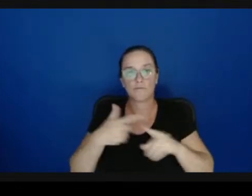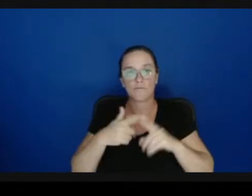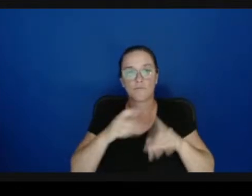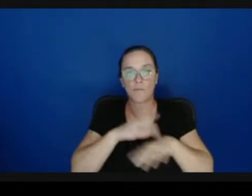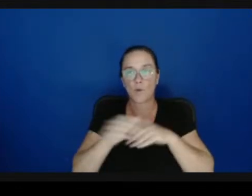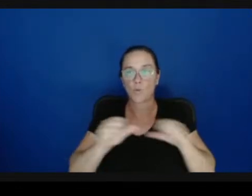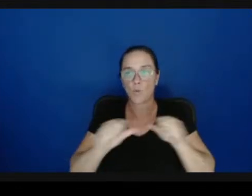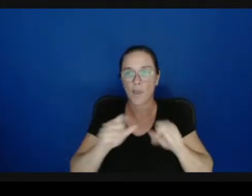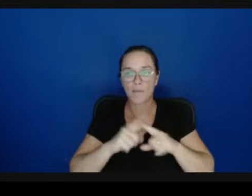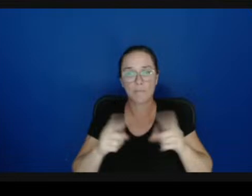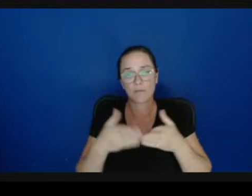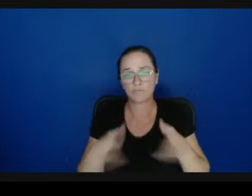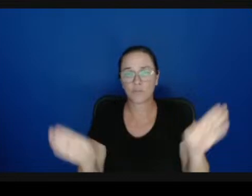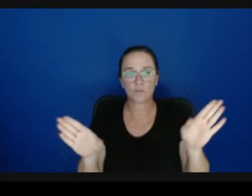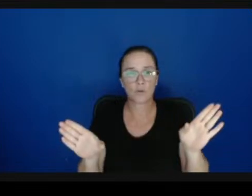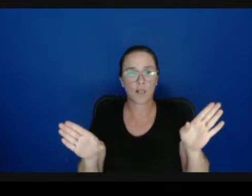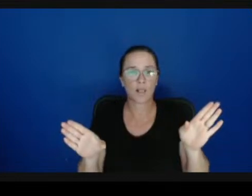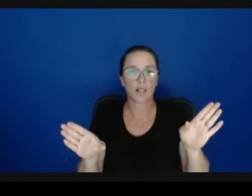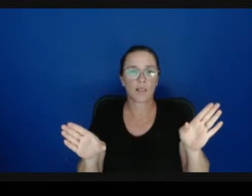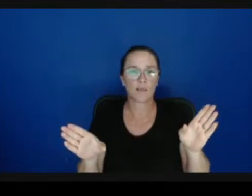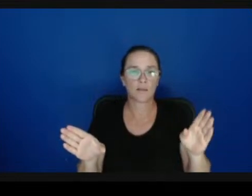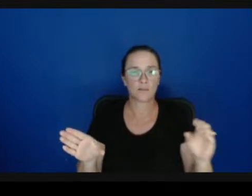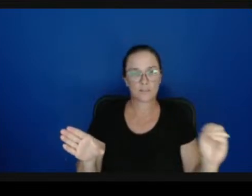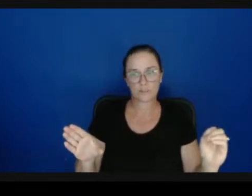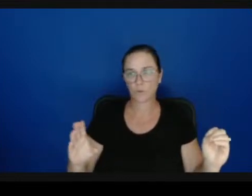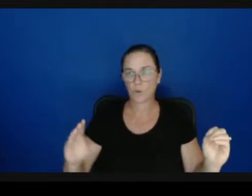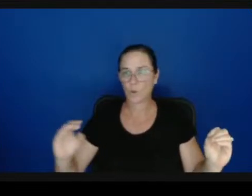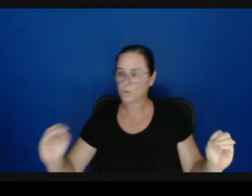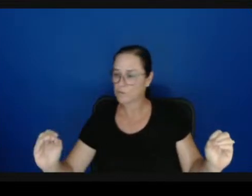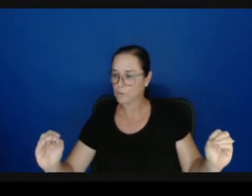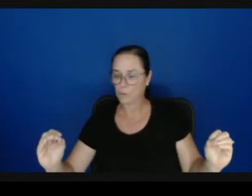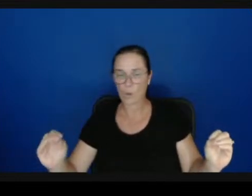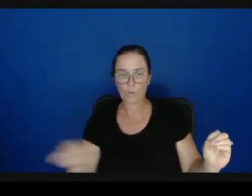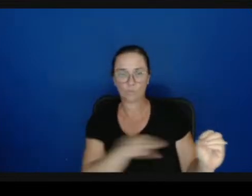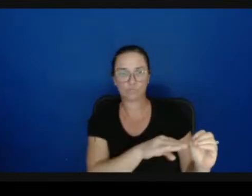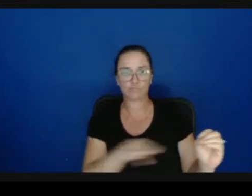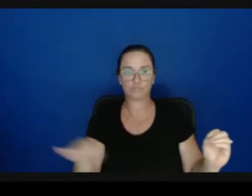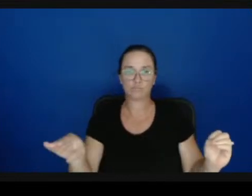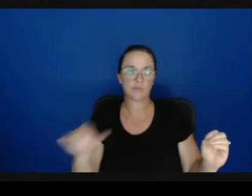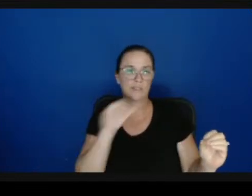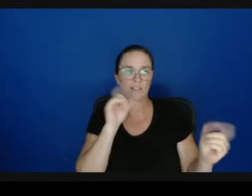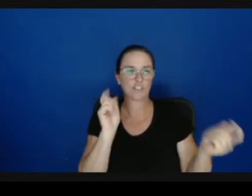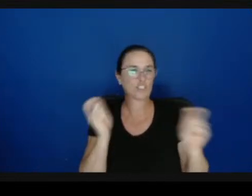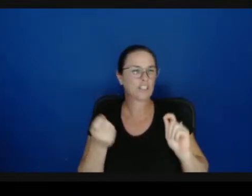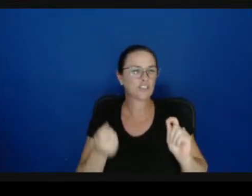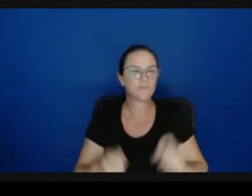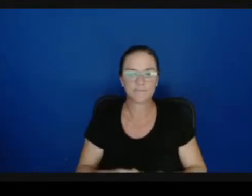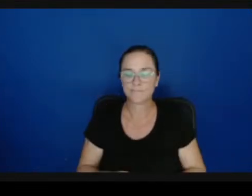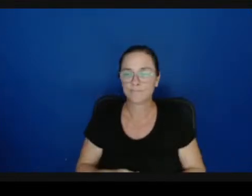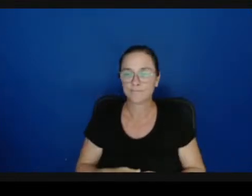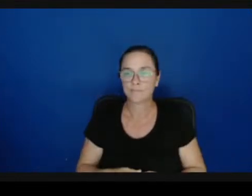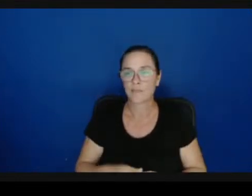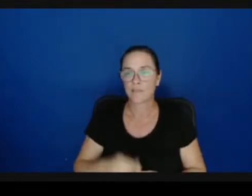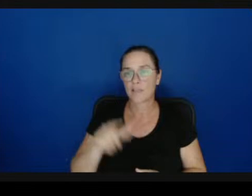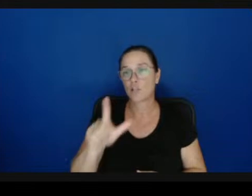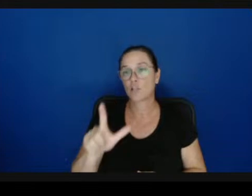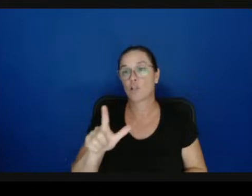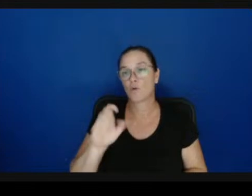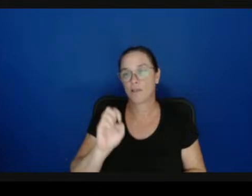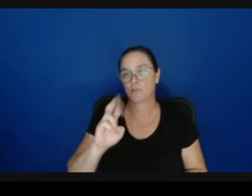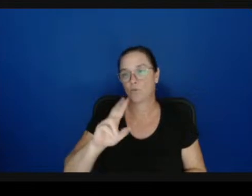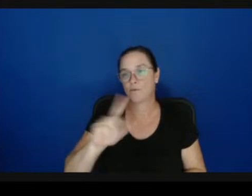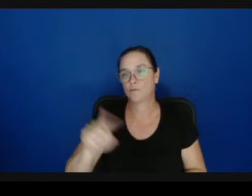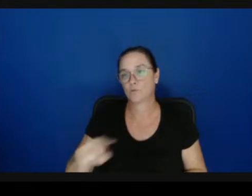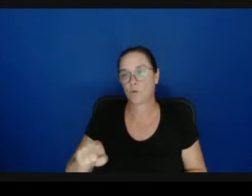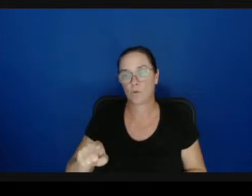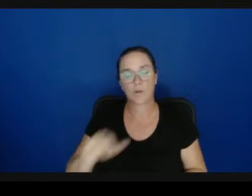overall, the tilt starts really close to zero and ends really close to zero as well. There's very little change there. So Lower East Rift, nothing to worry